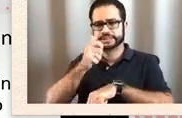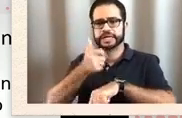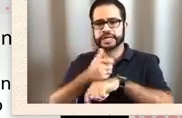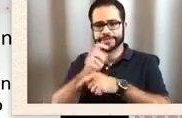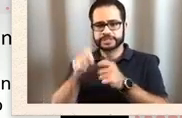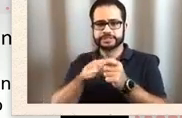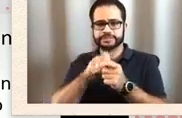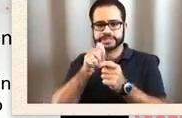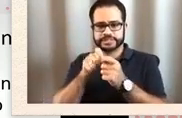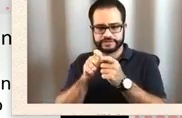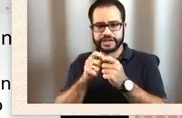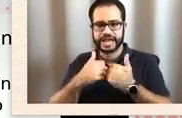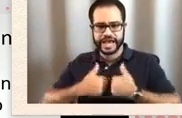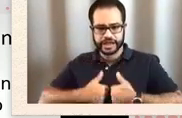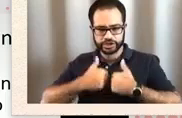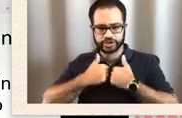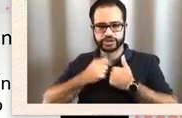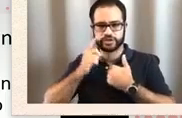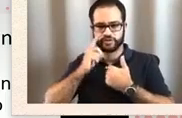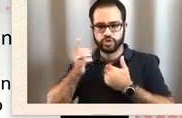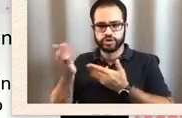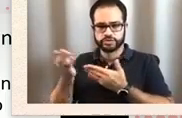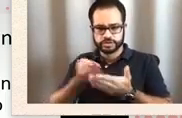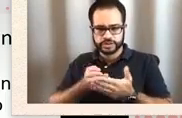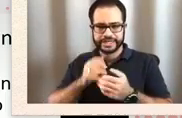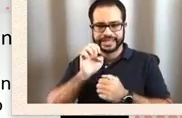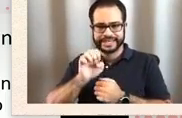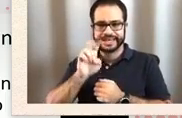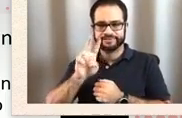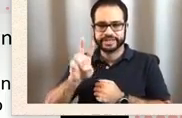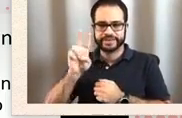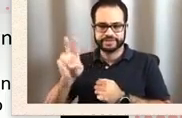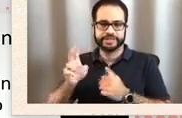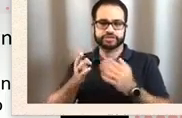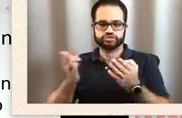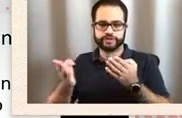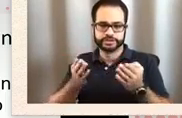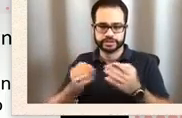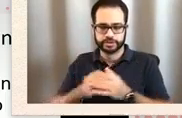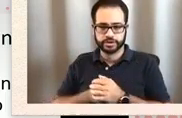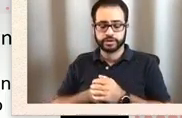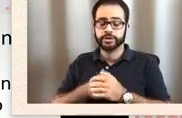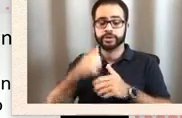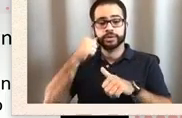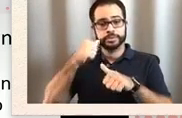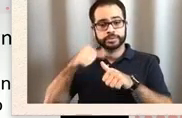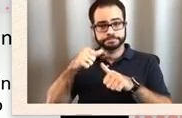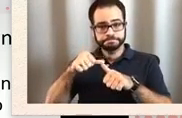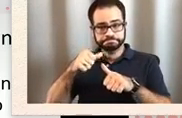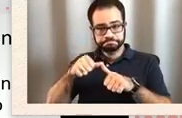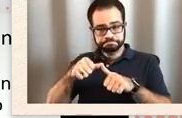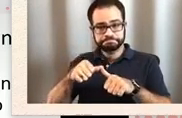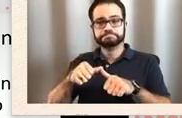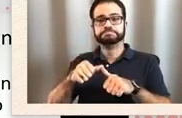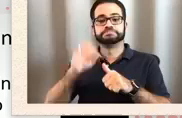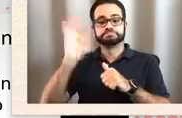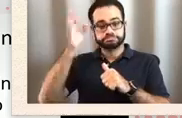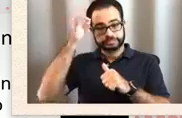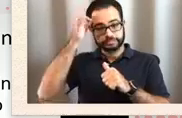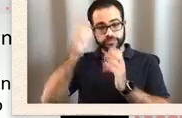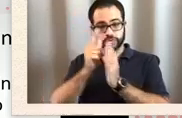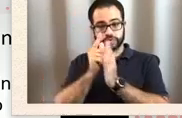locations for the delivery of EVV services. Remember, the federal mandate is that there